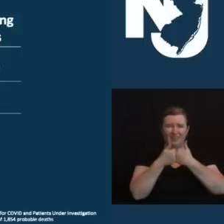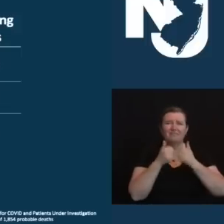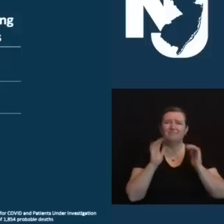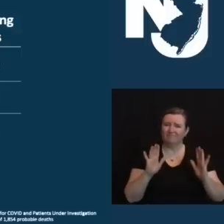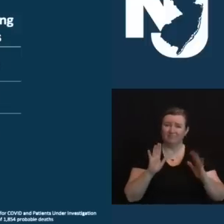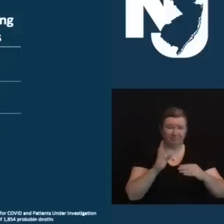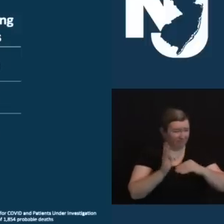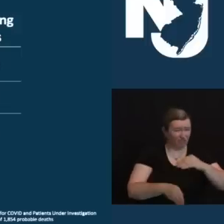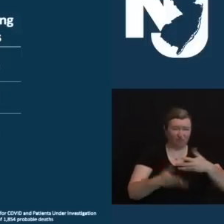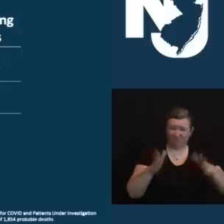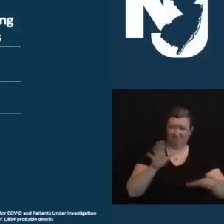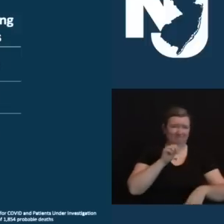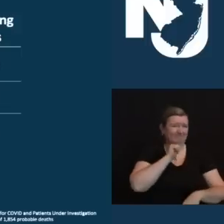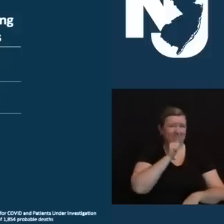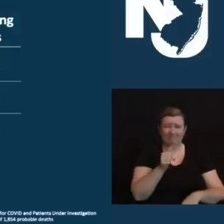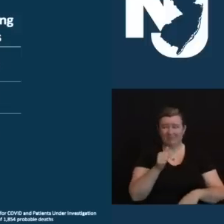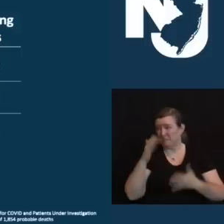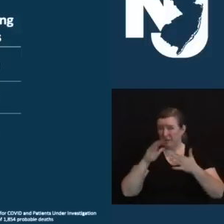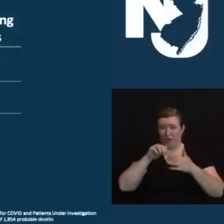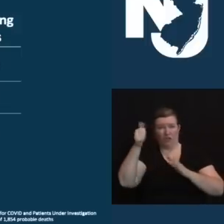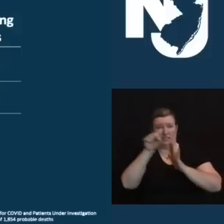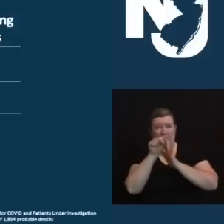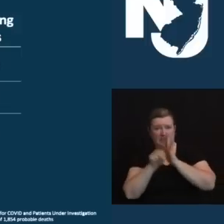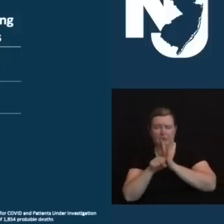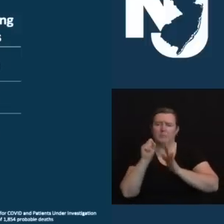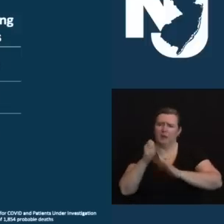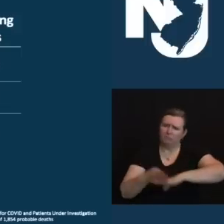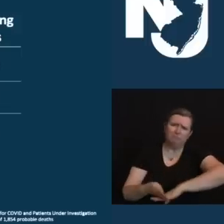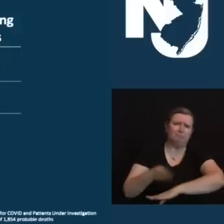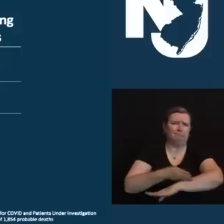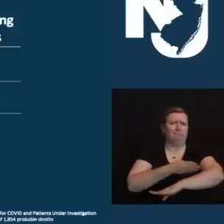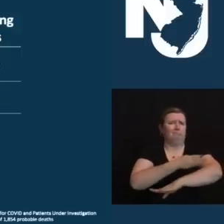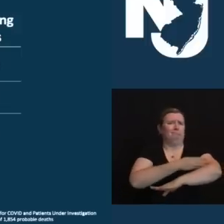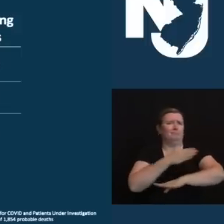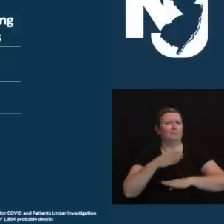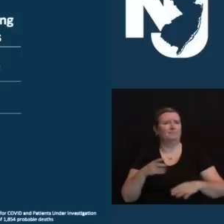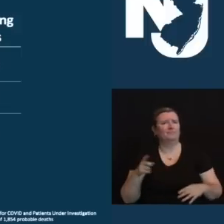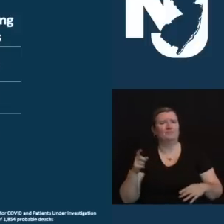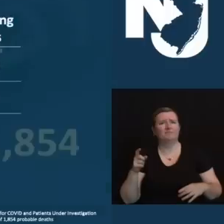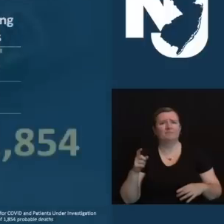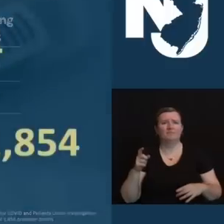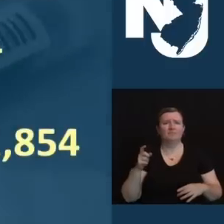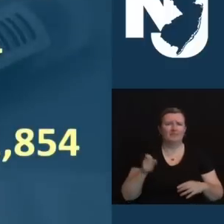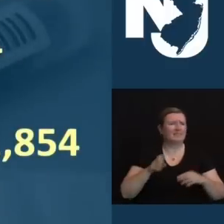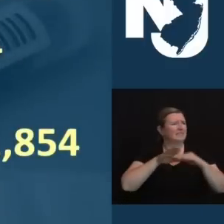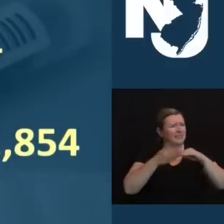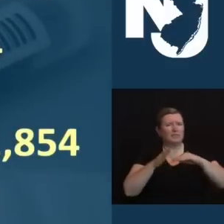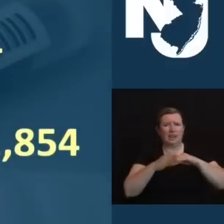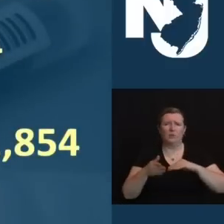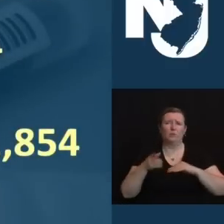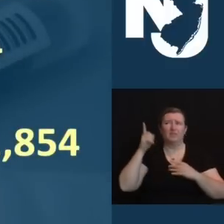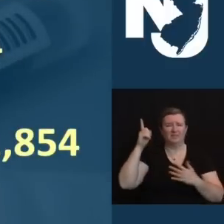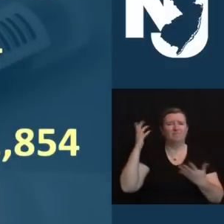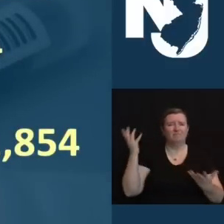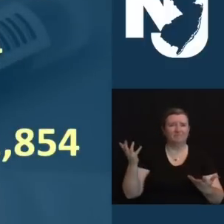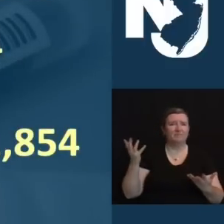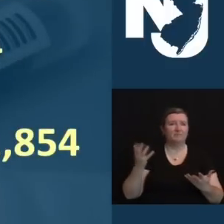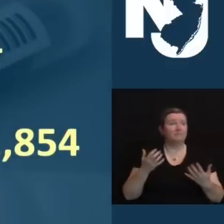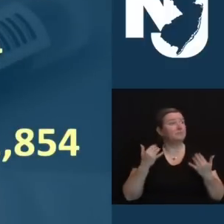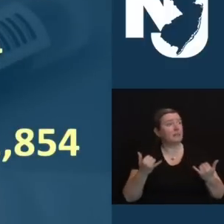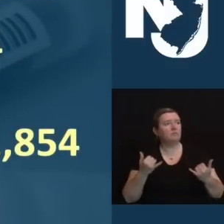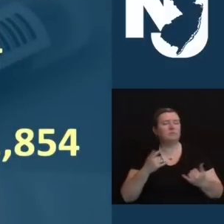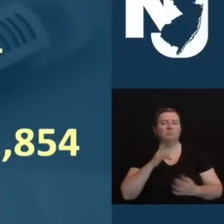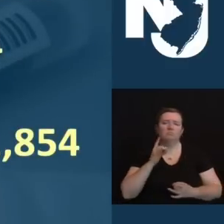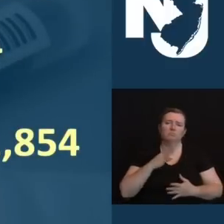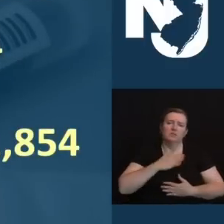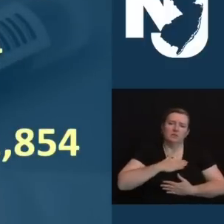standing among all states. We need to keep pushing ourselves down on these rankings. Today, we are reporting with the heaviest of